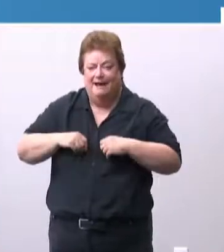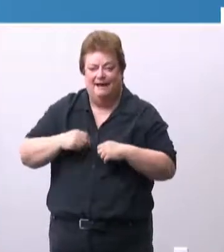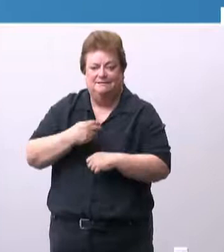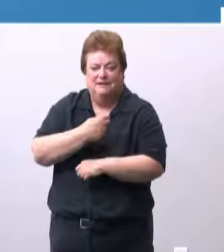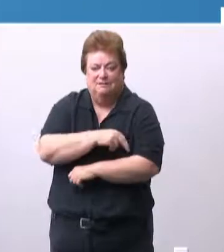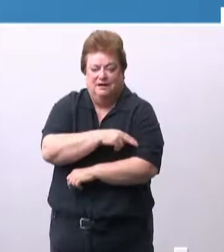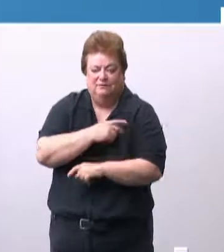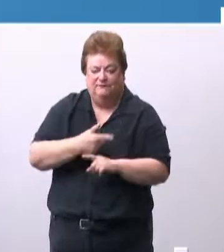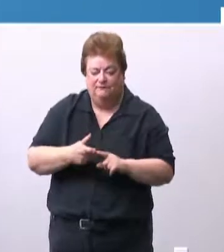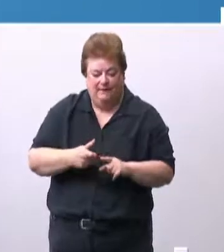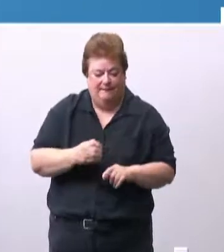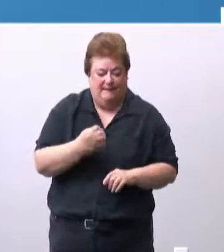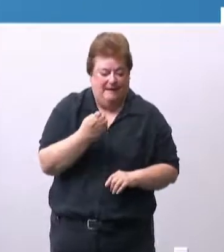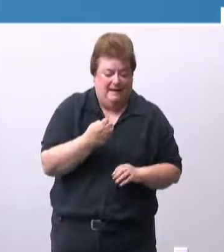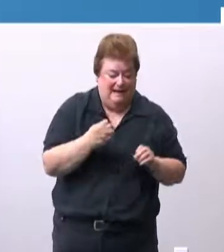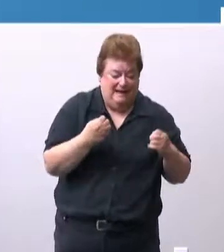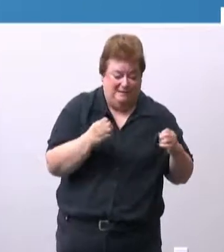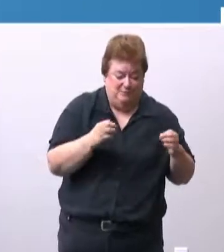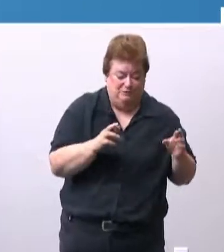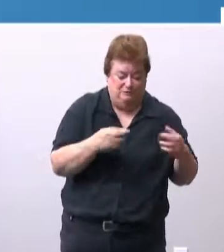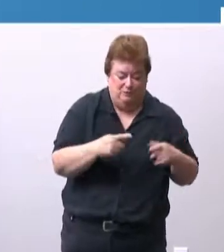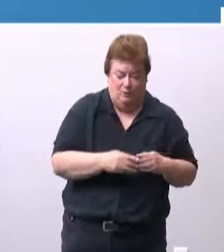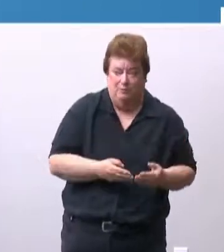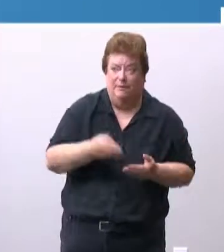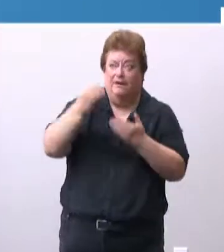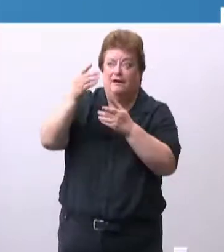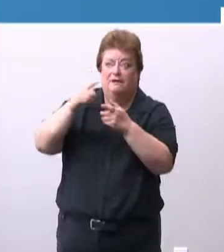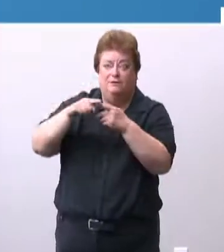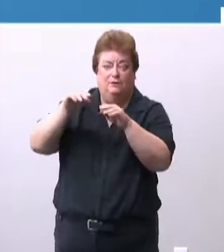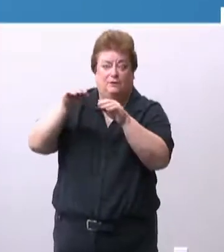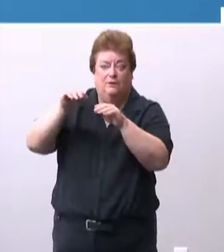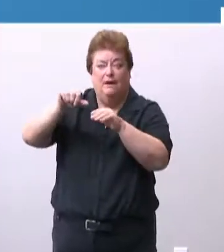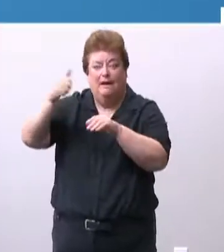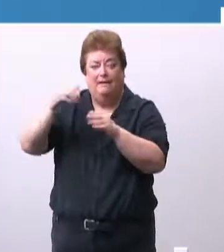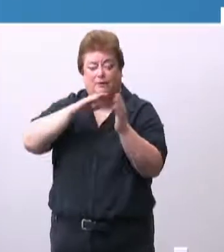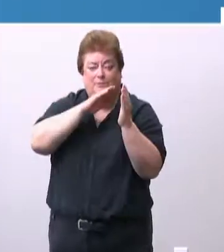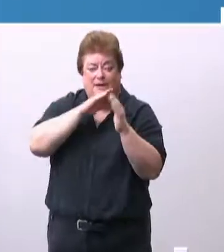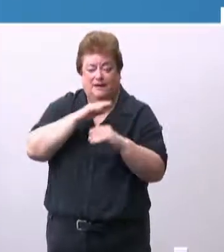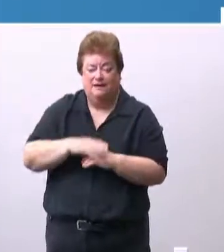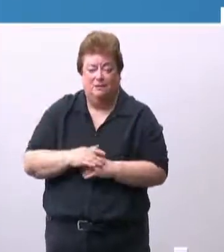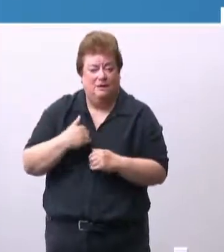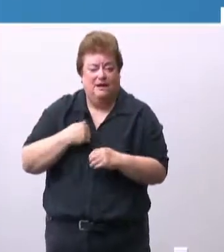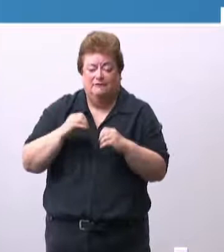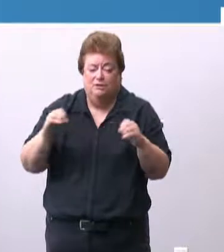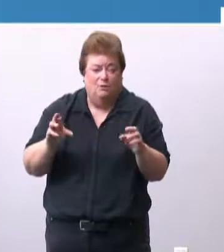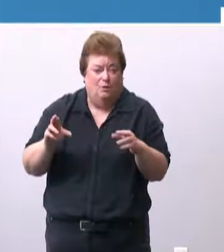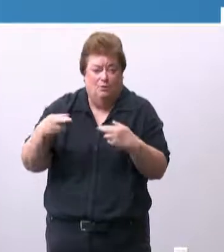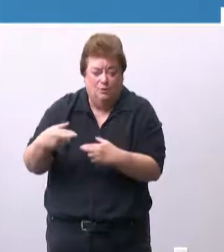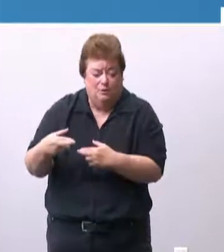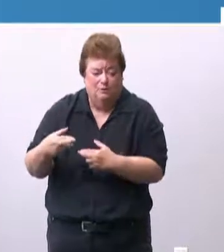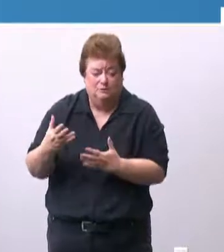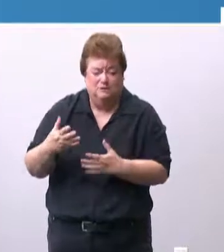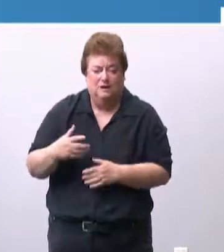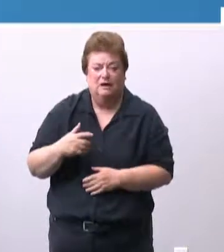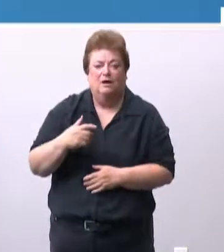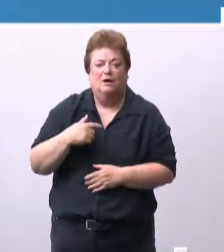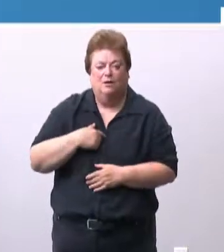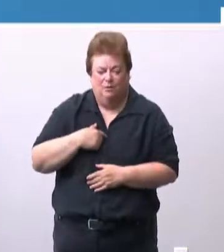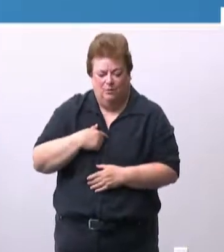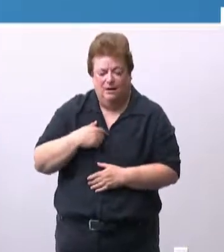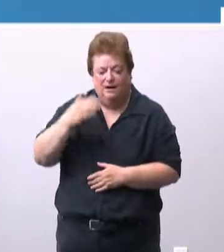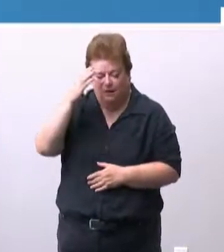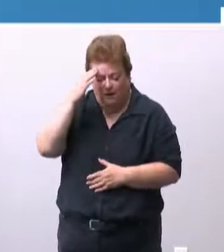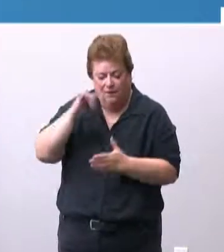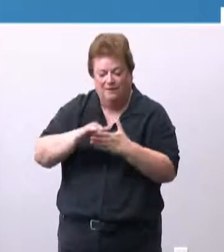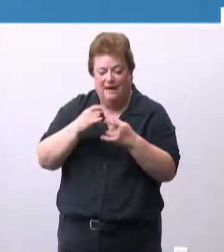floor up to a room because there just isn't any room in there. We know that wearing masks is proven to be